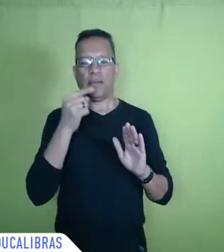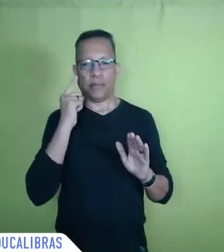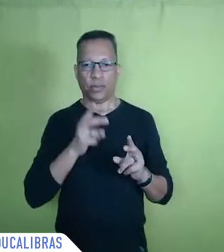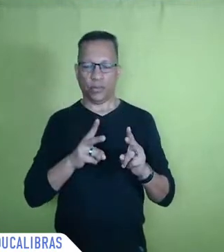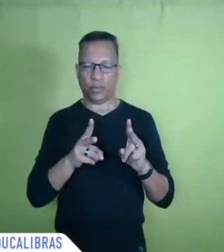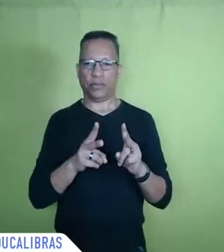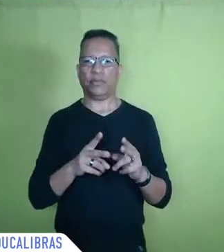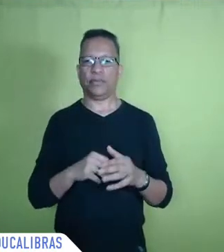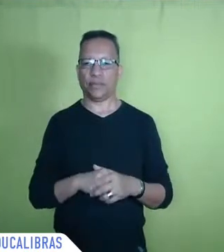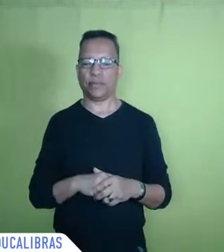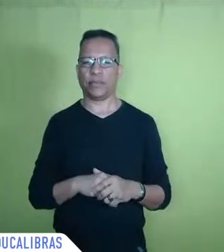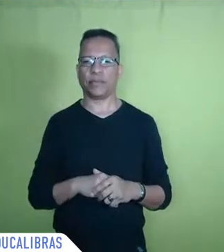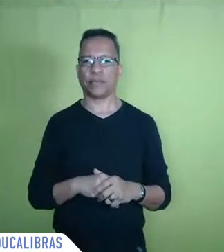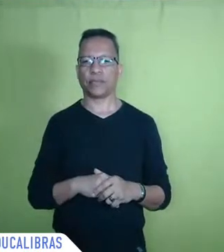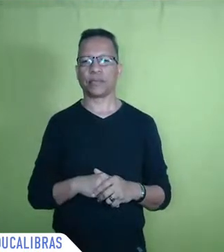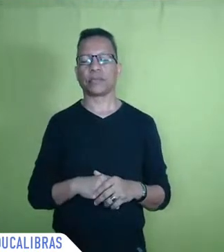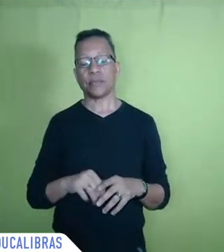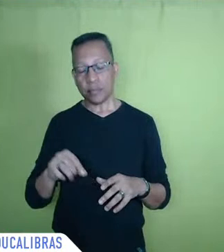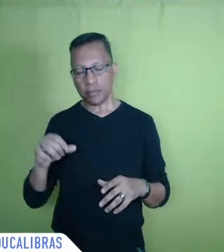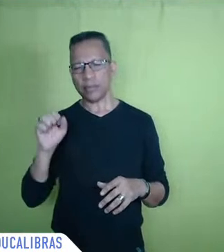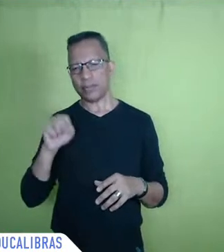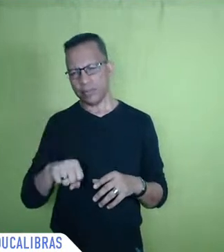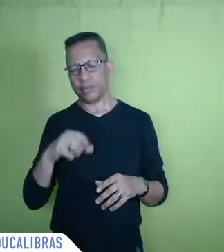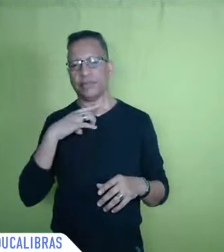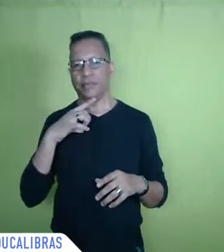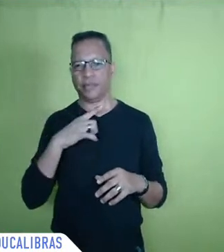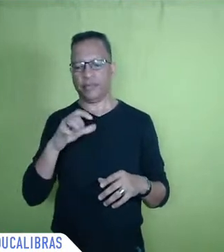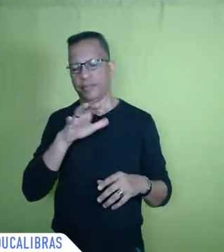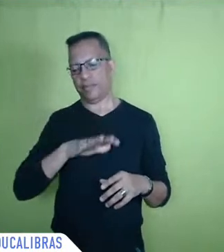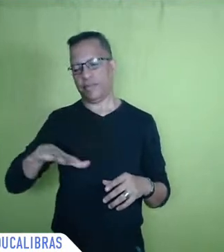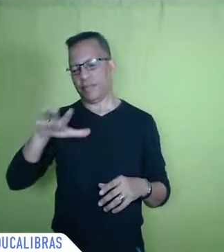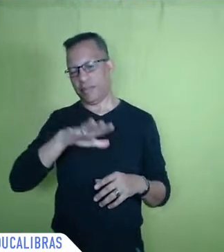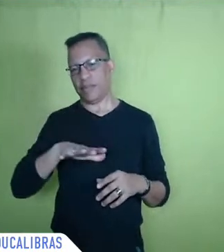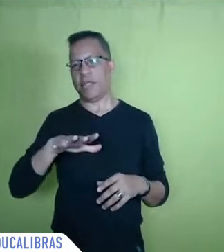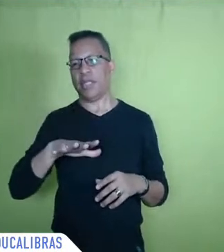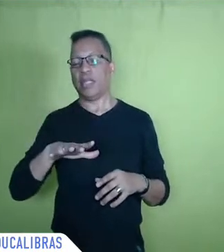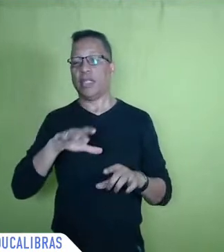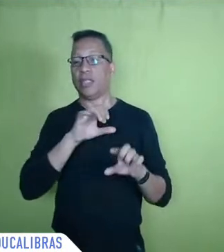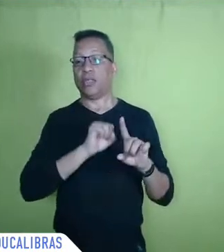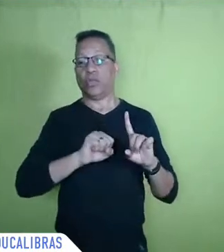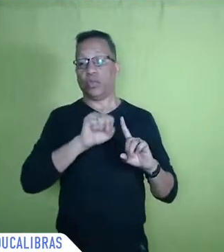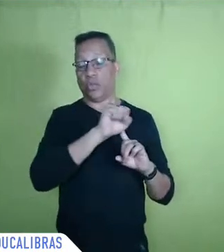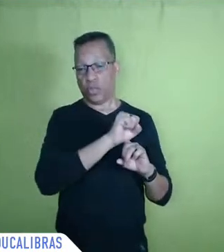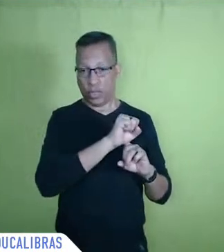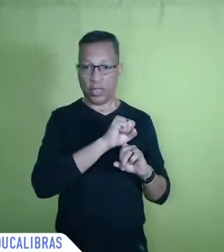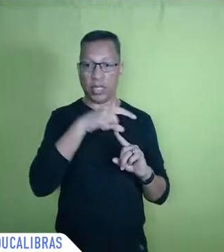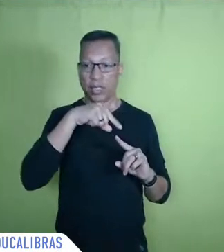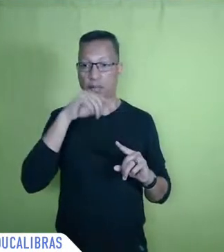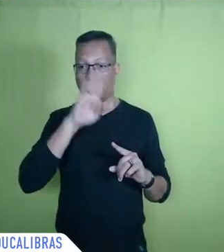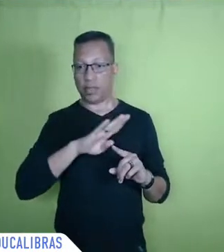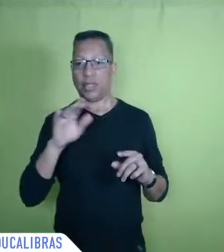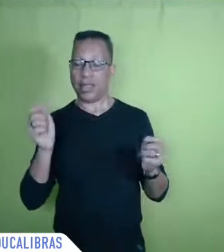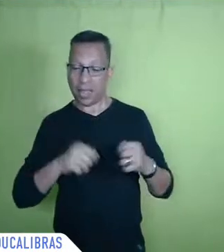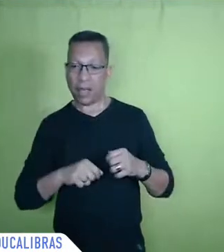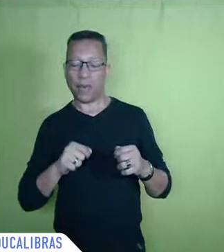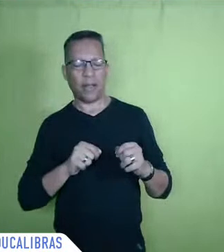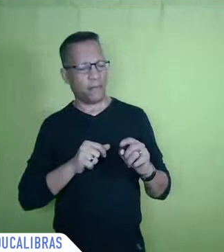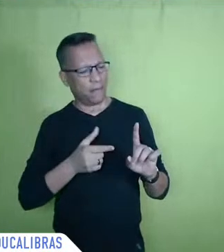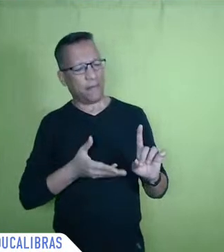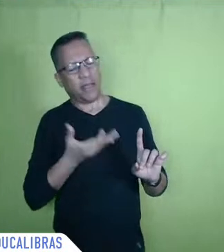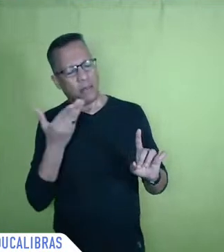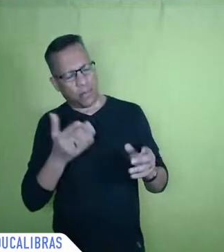think of that, you grow and you have a more robust economy. And there is a layer of